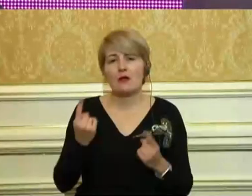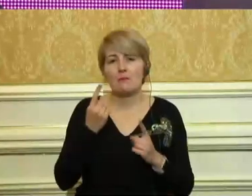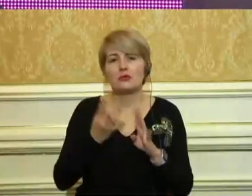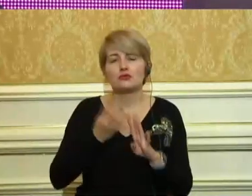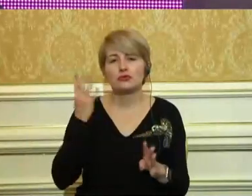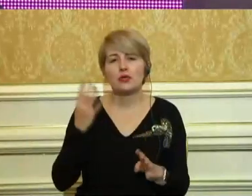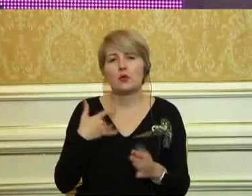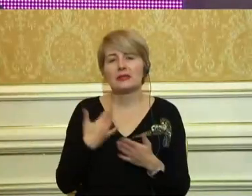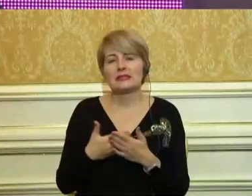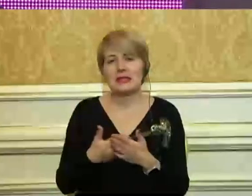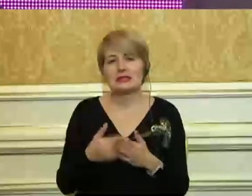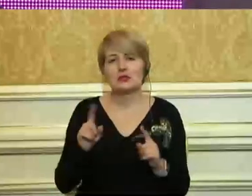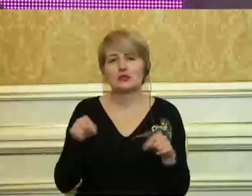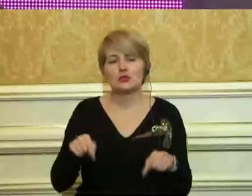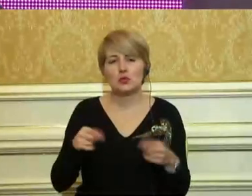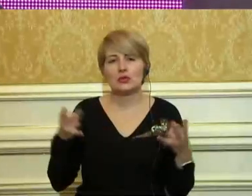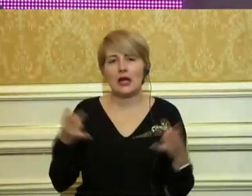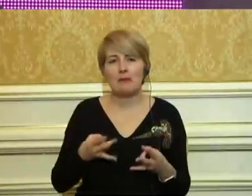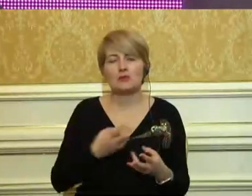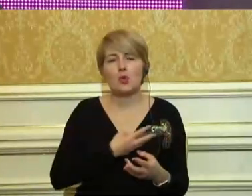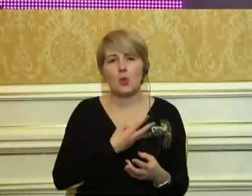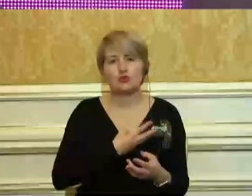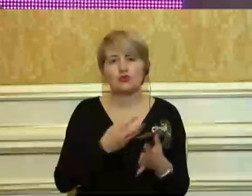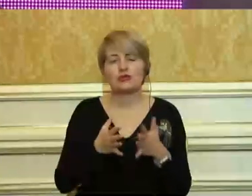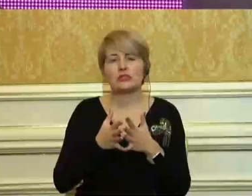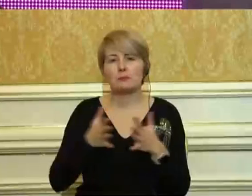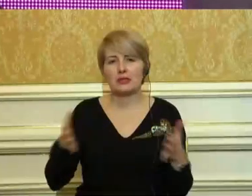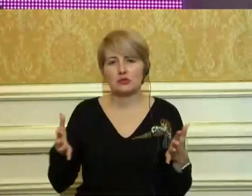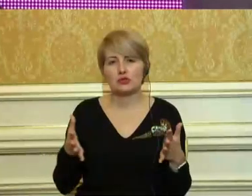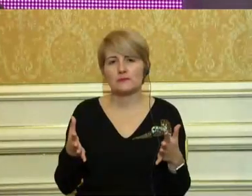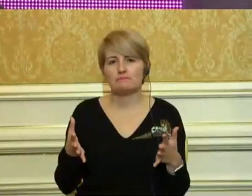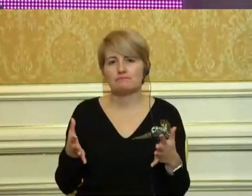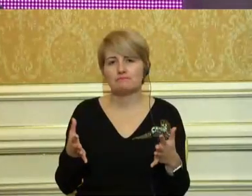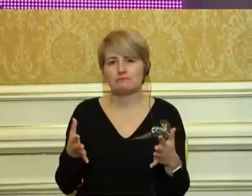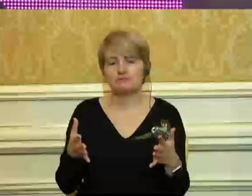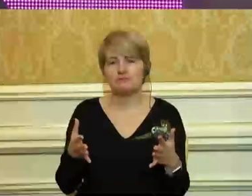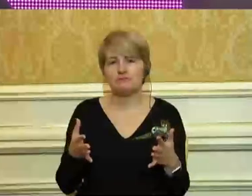this type of steering committees. So, we have to